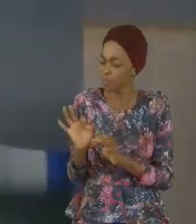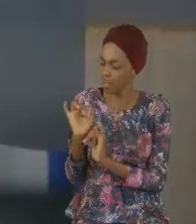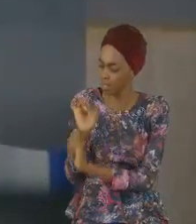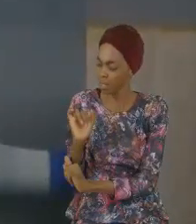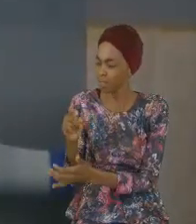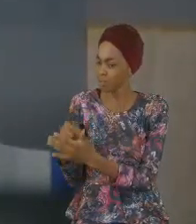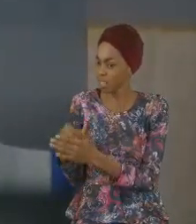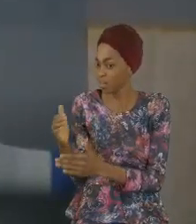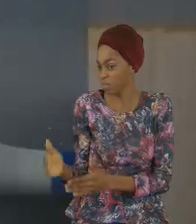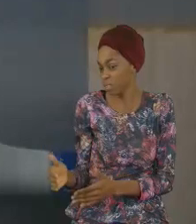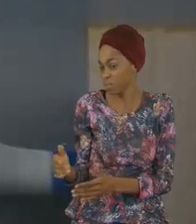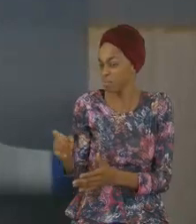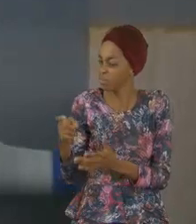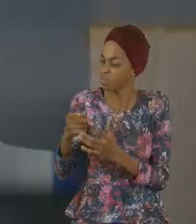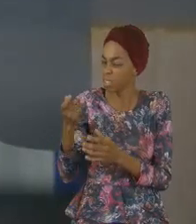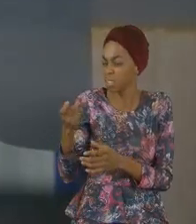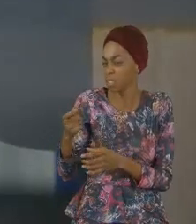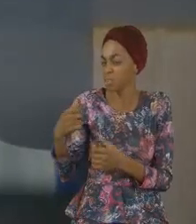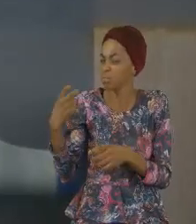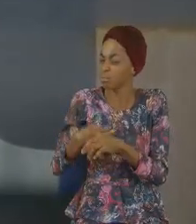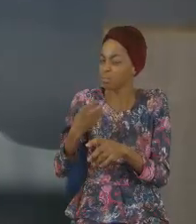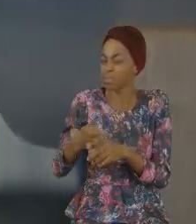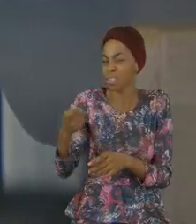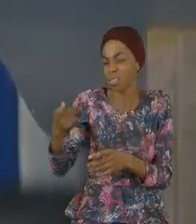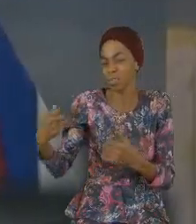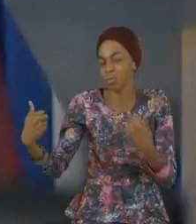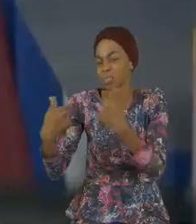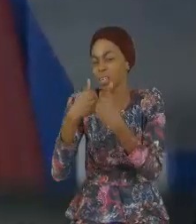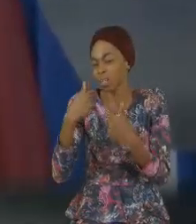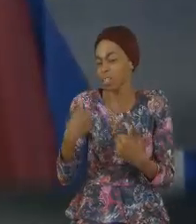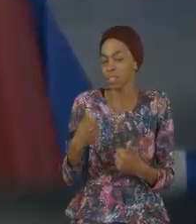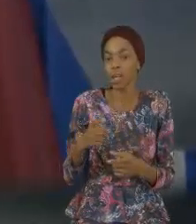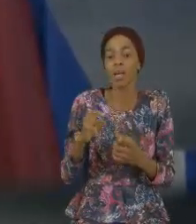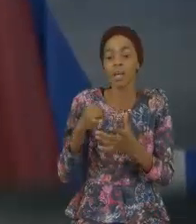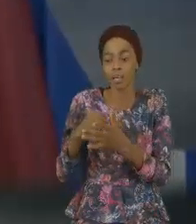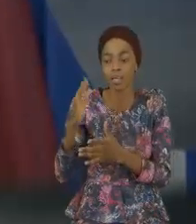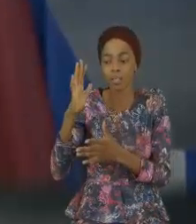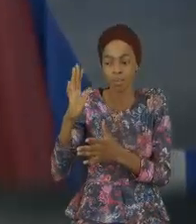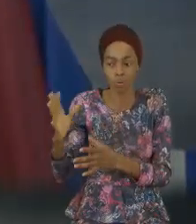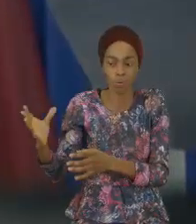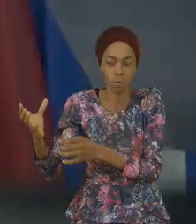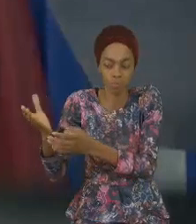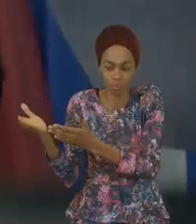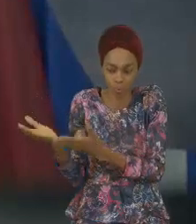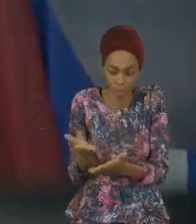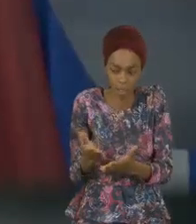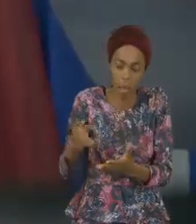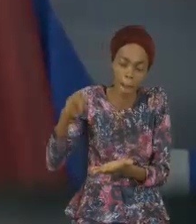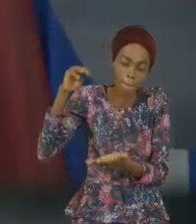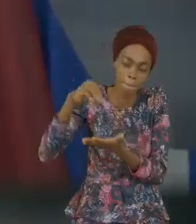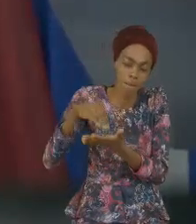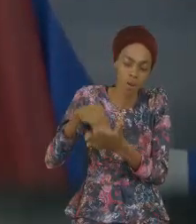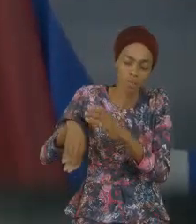pain, a little challenge, a little discomfort, you'll bring millions out of